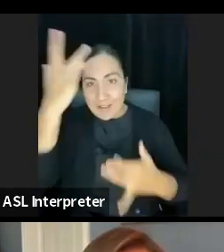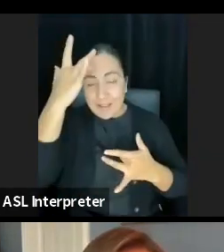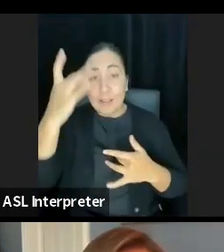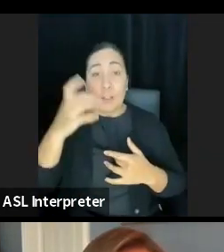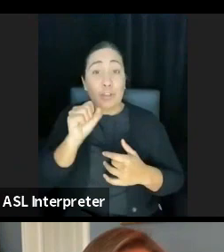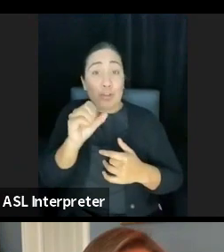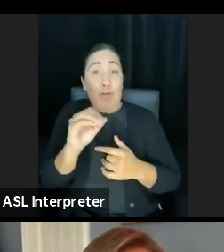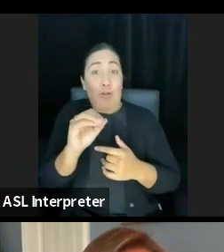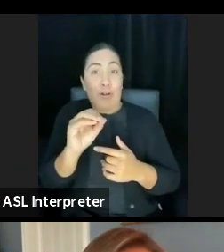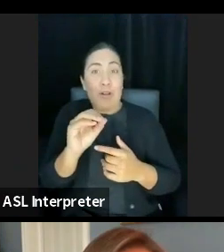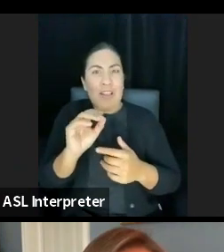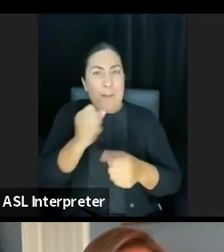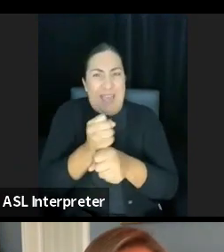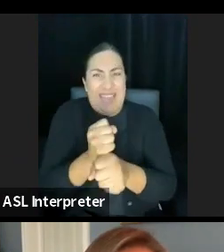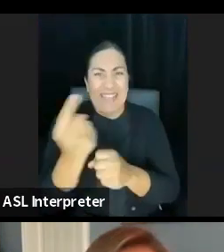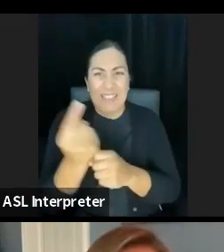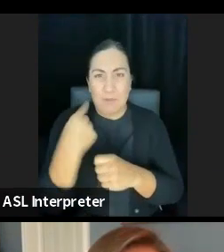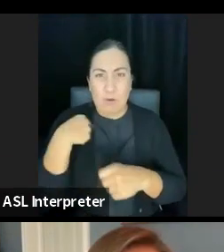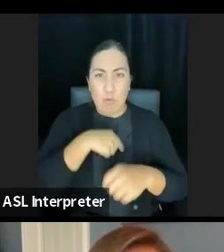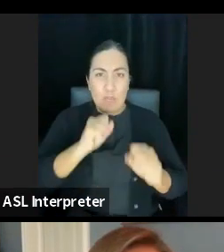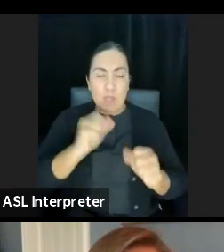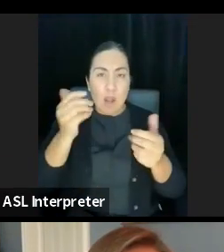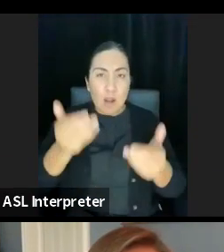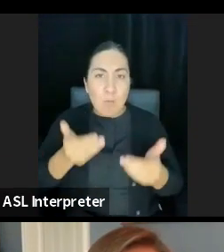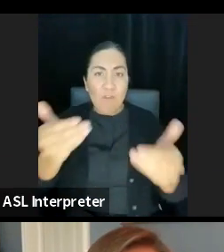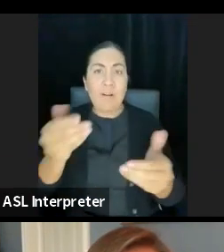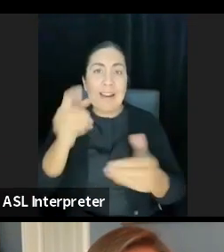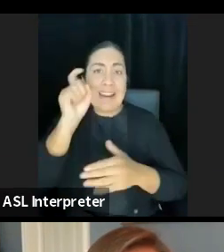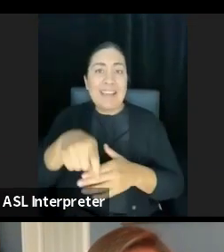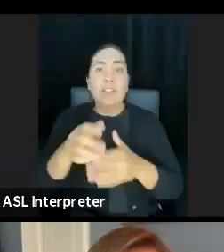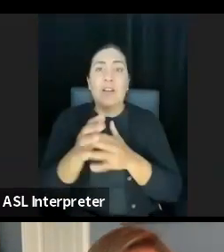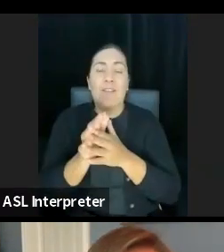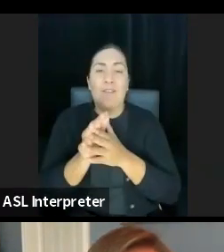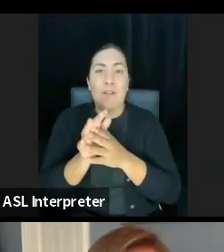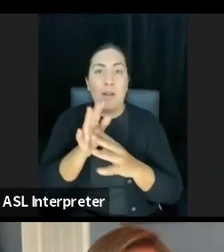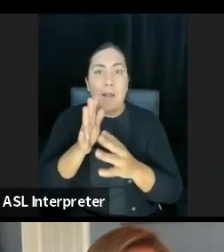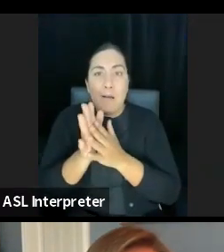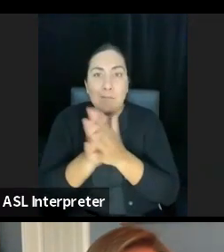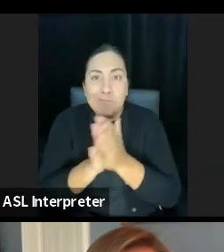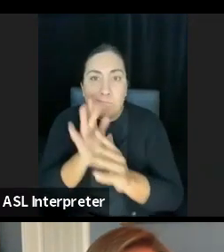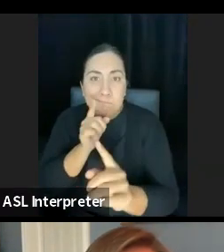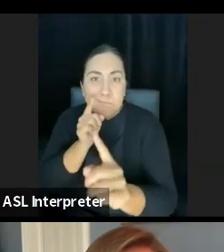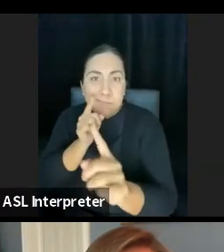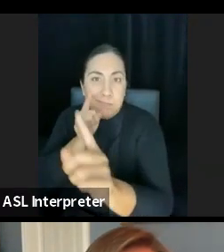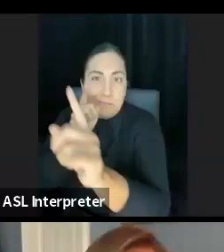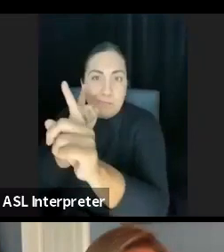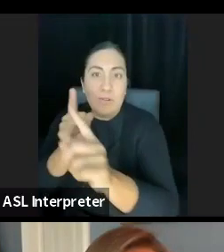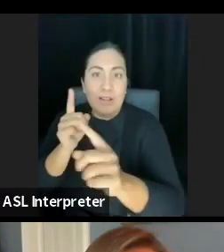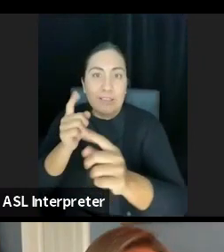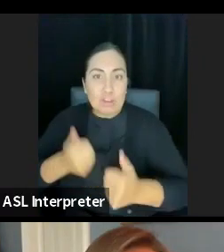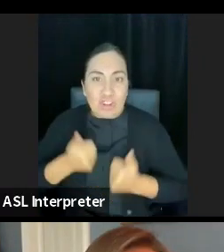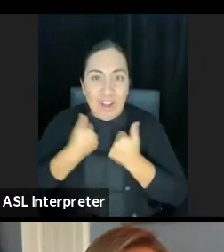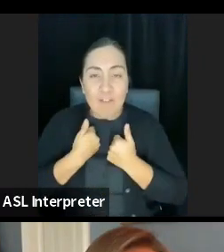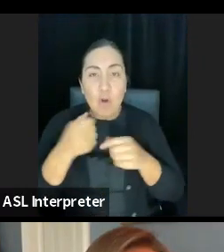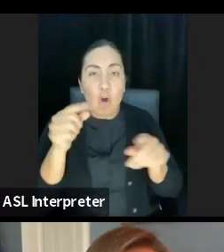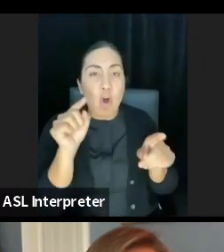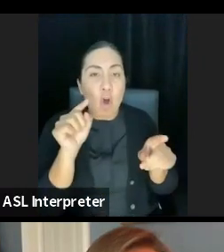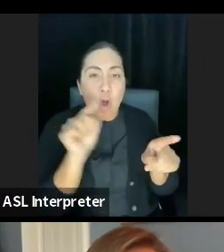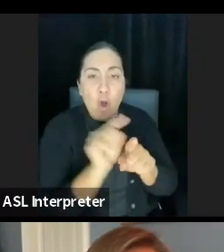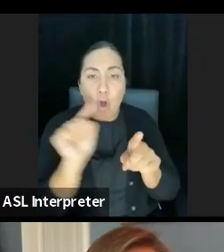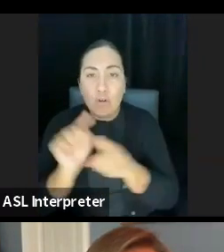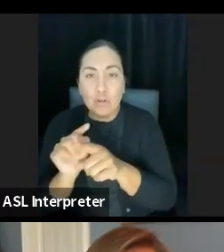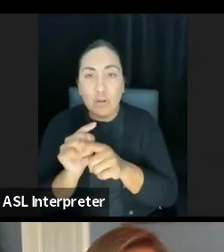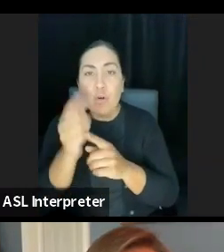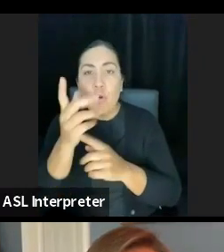could move forward as a means for perseverance and survival. And also wanted to underscore the additional